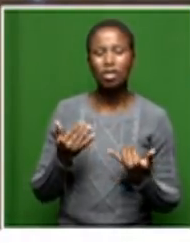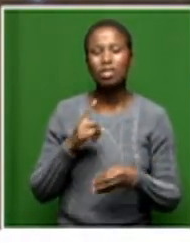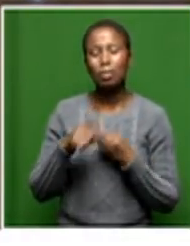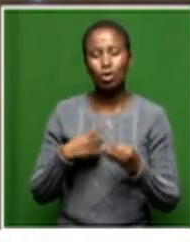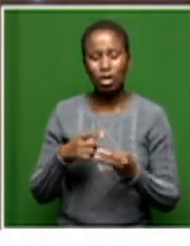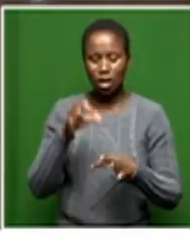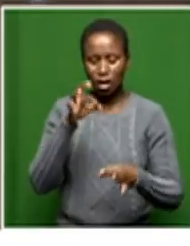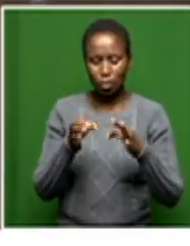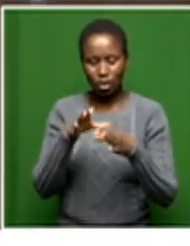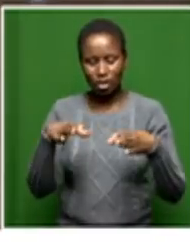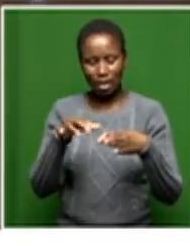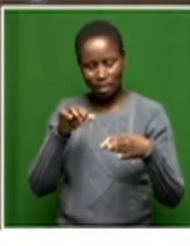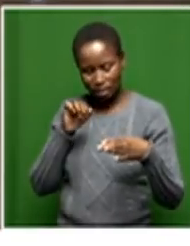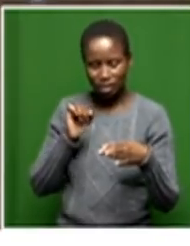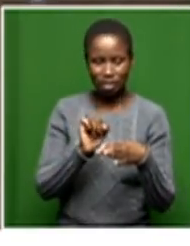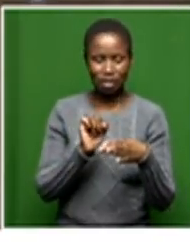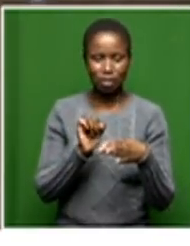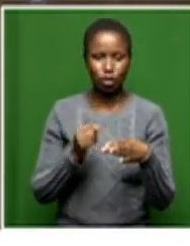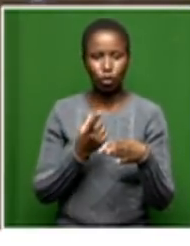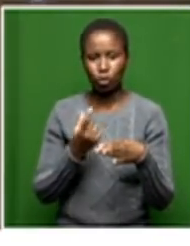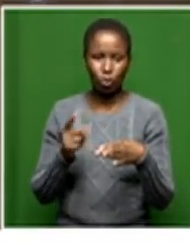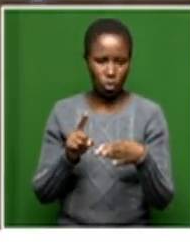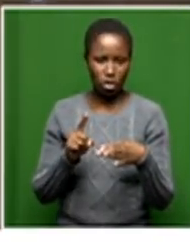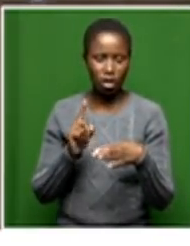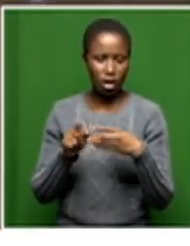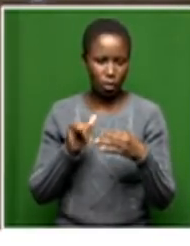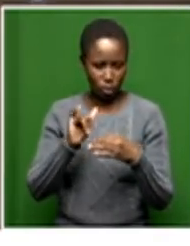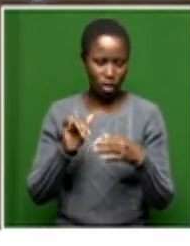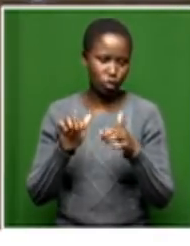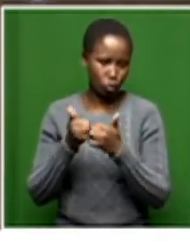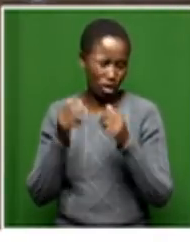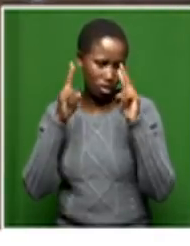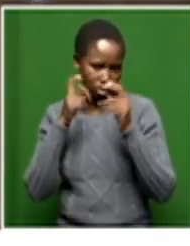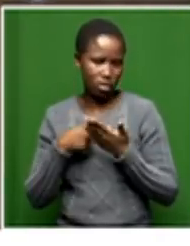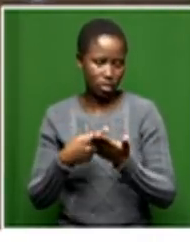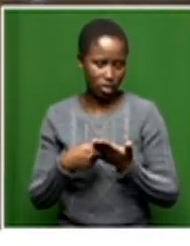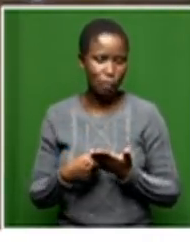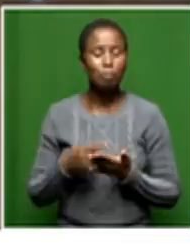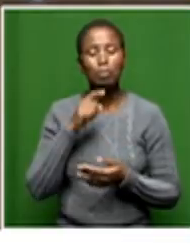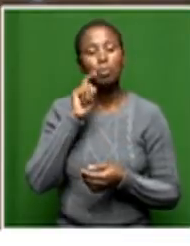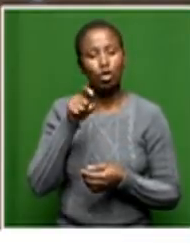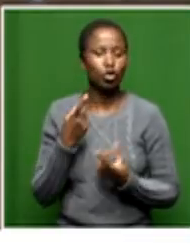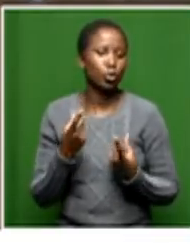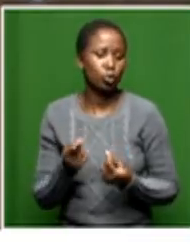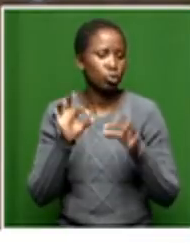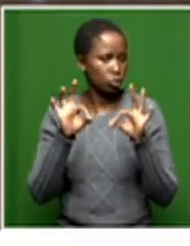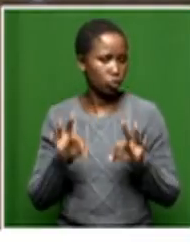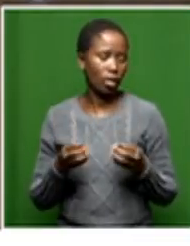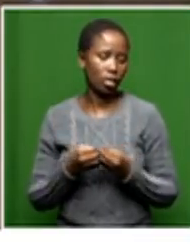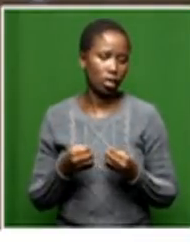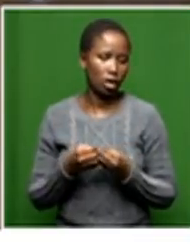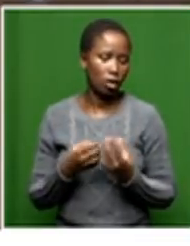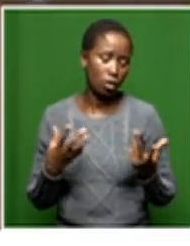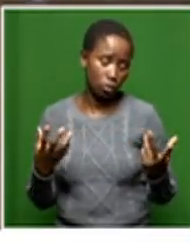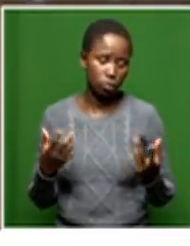will on the part of those who put it in the National Assembly. Do what is right. Otherwise,